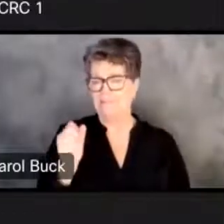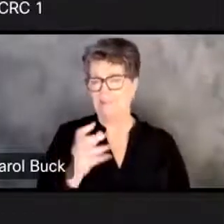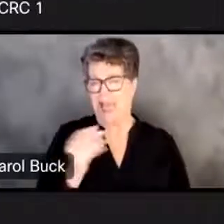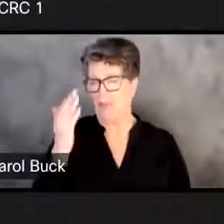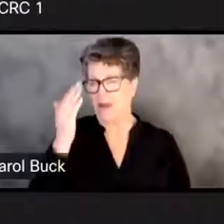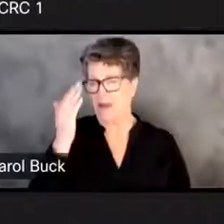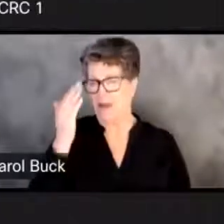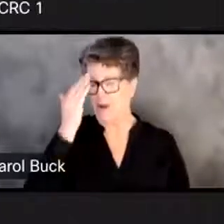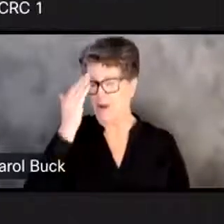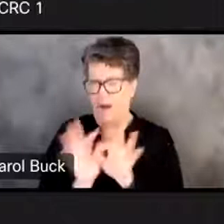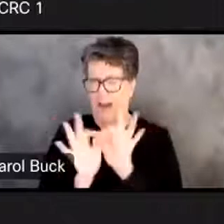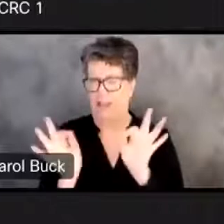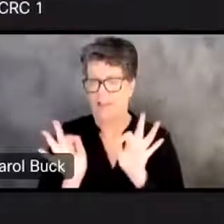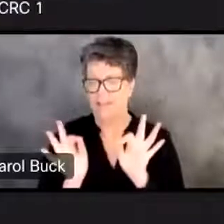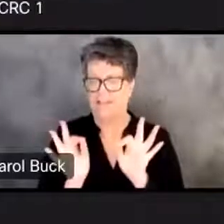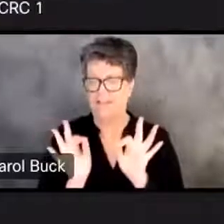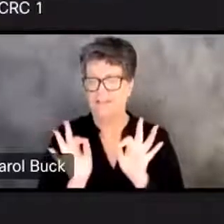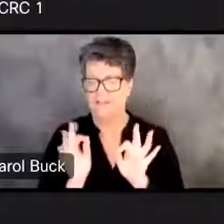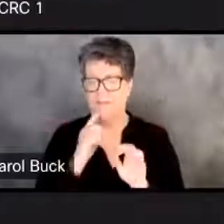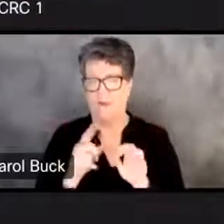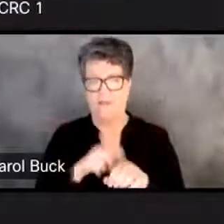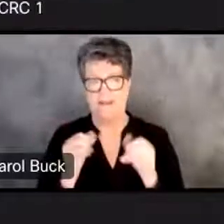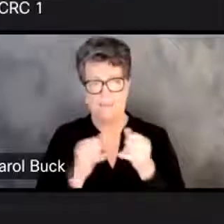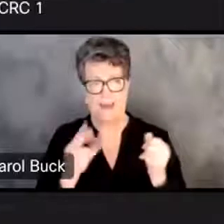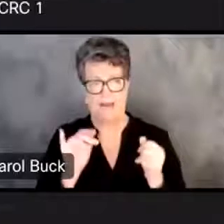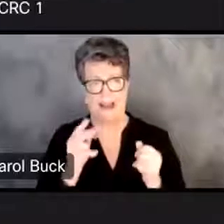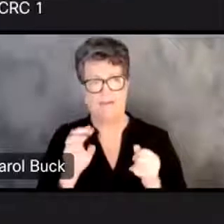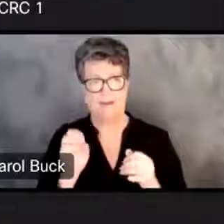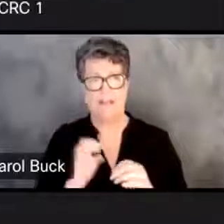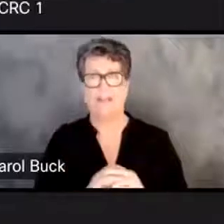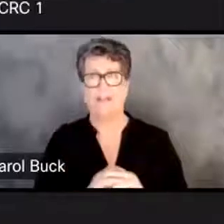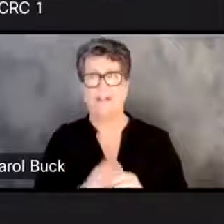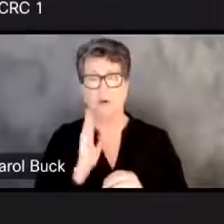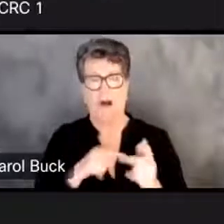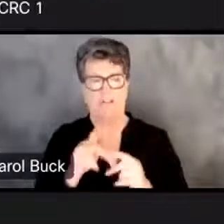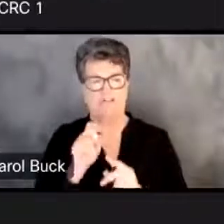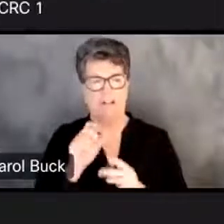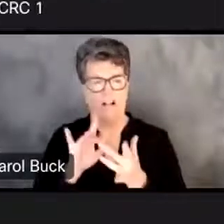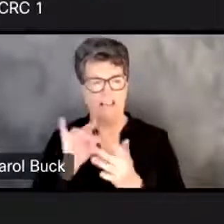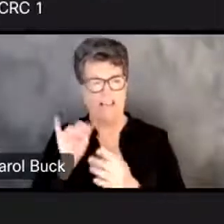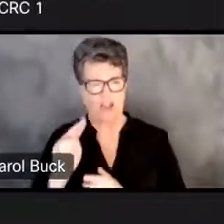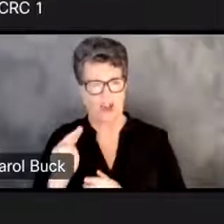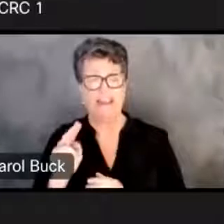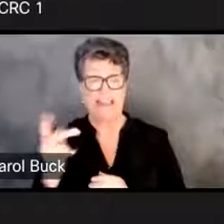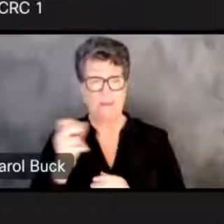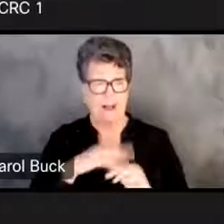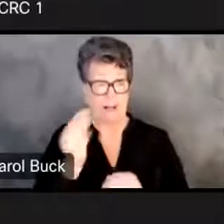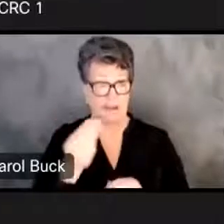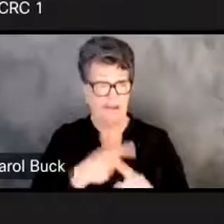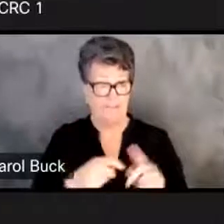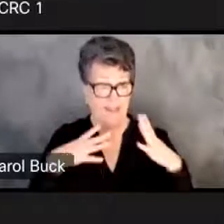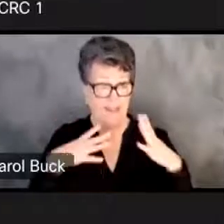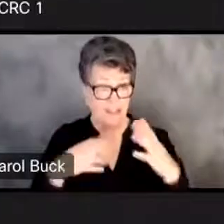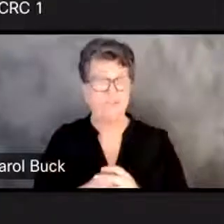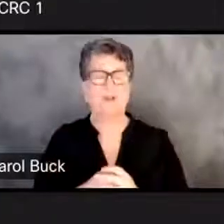how vital and important that is for the timelines, Catherine. So I will I'll circle back to John Decker. He returns on Monday, so hopefully